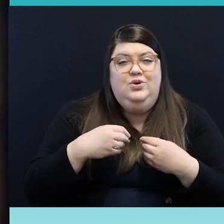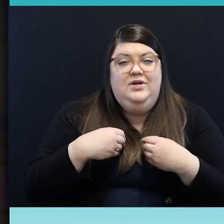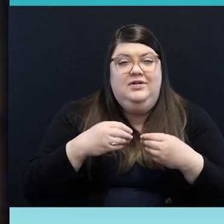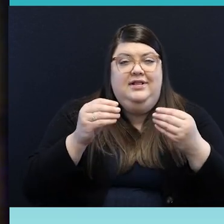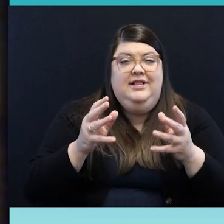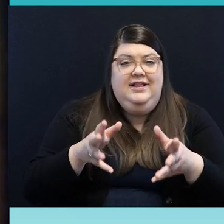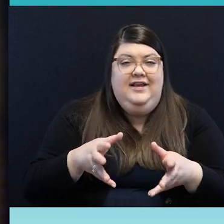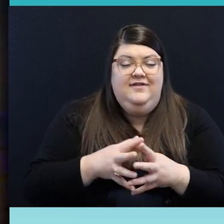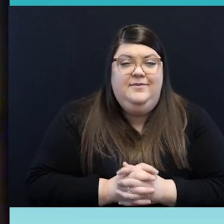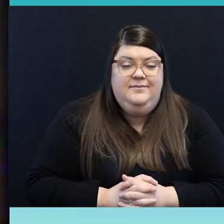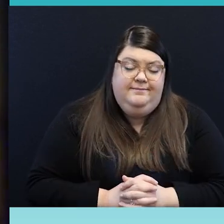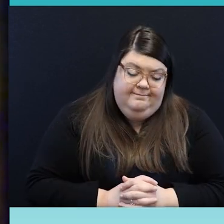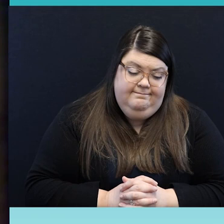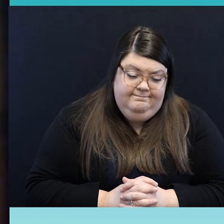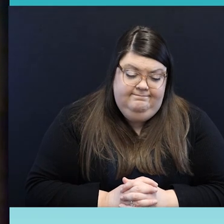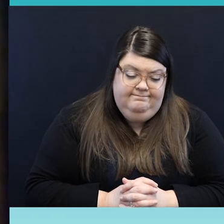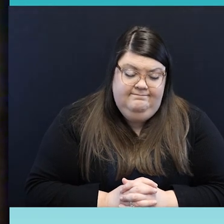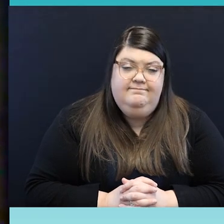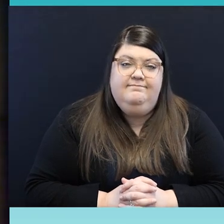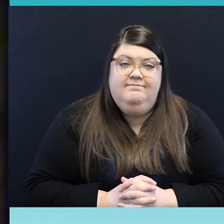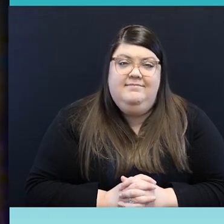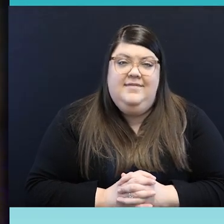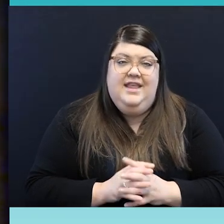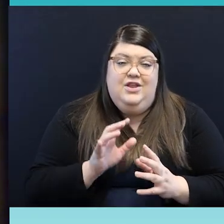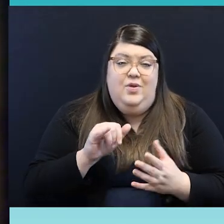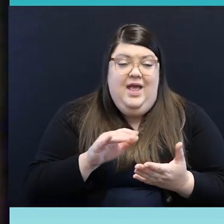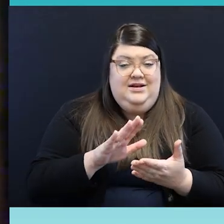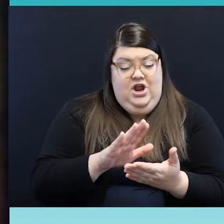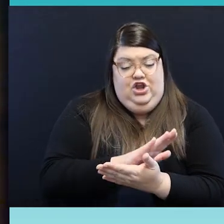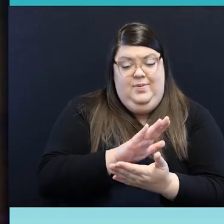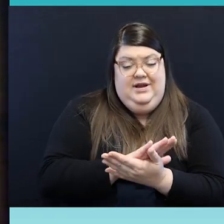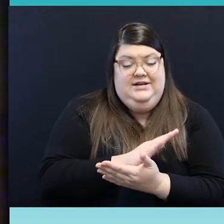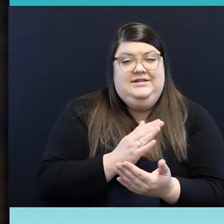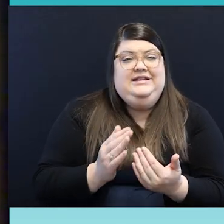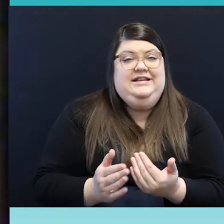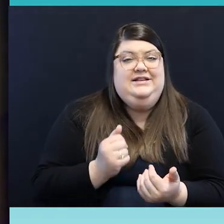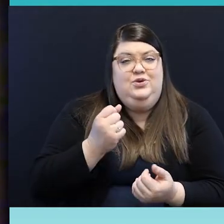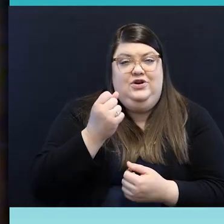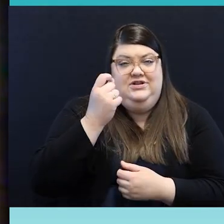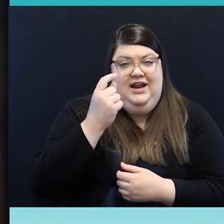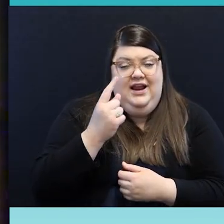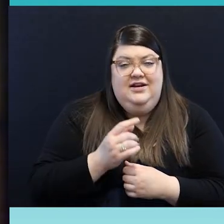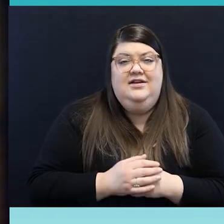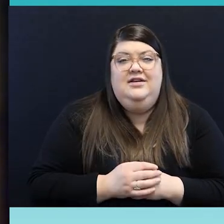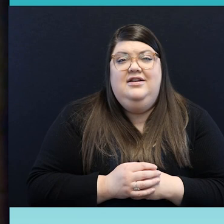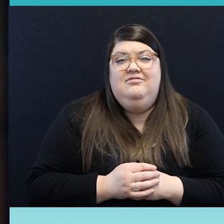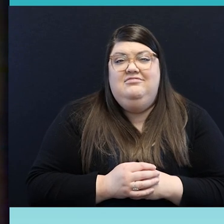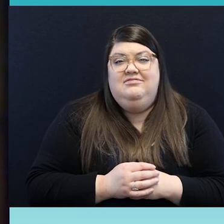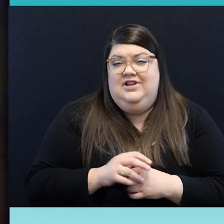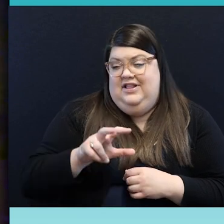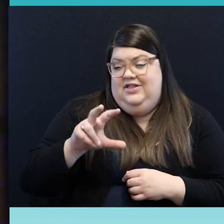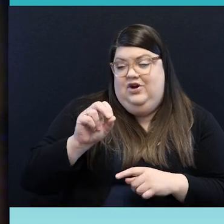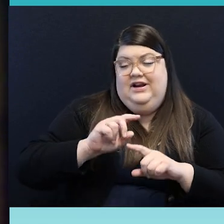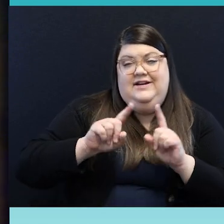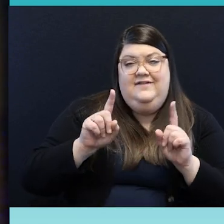So it's really, it's a document that's easy to understand. It's in